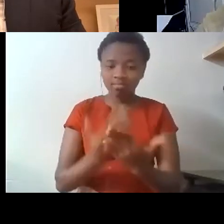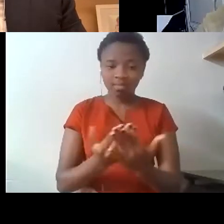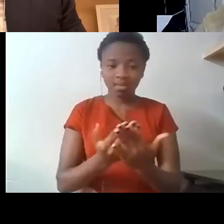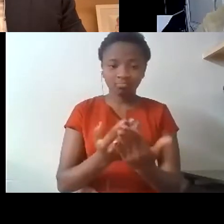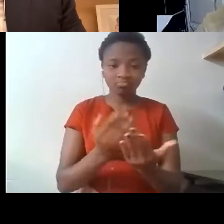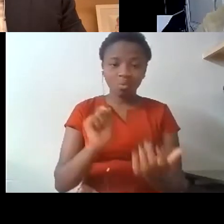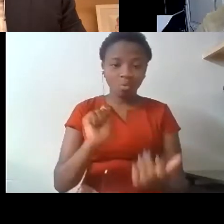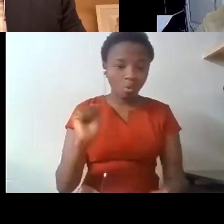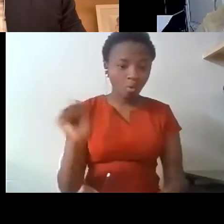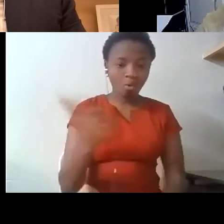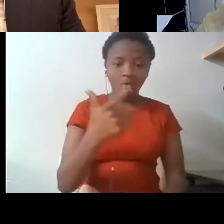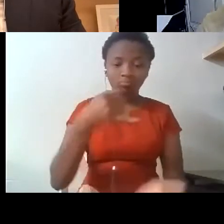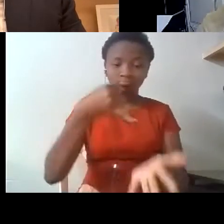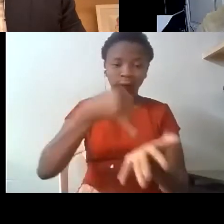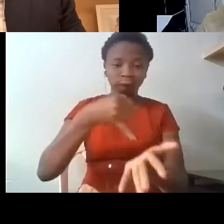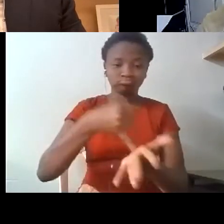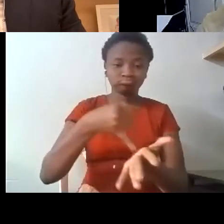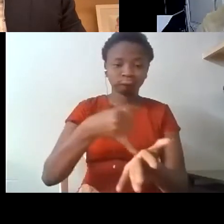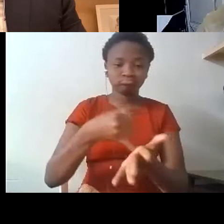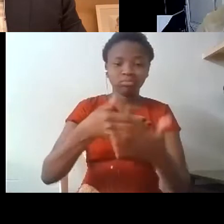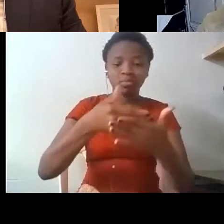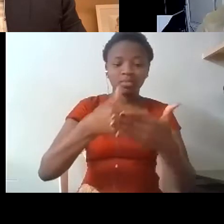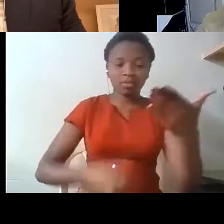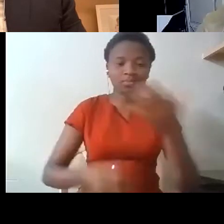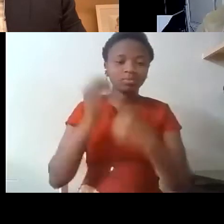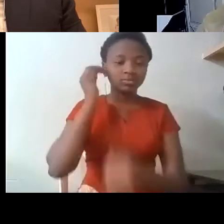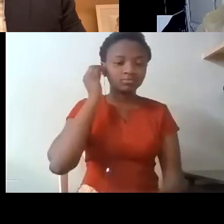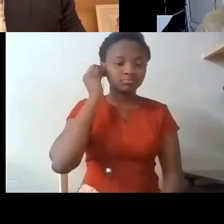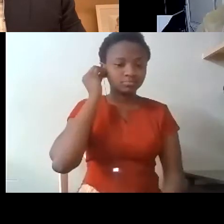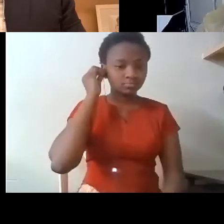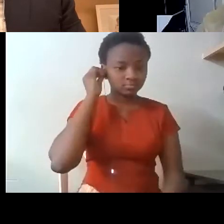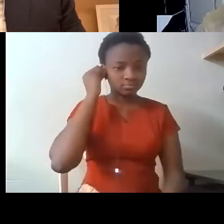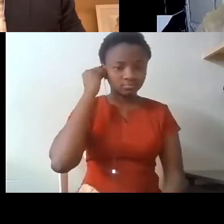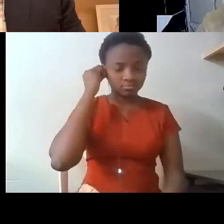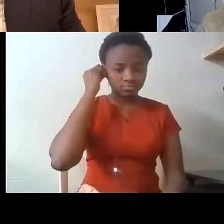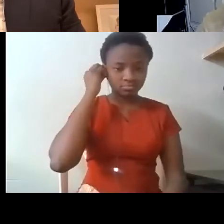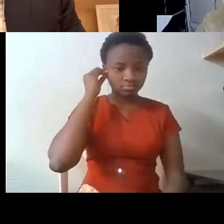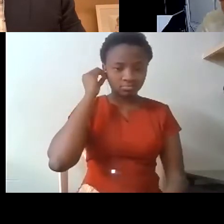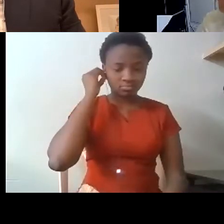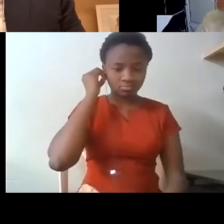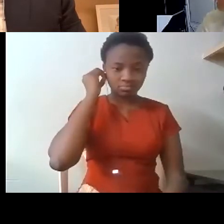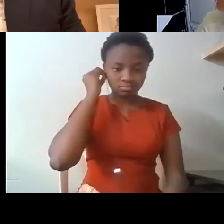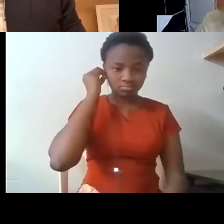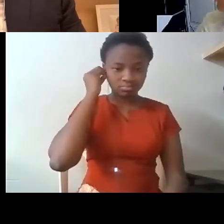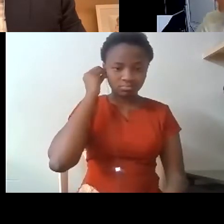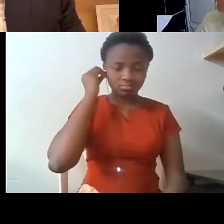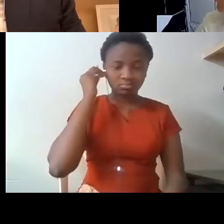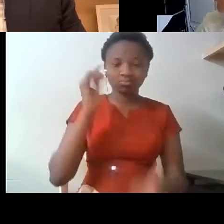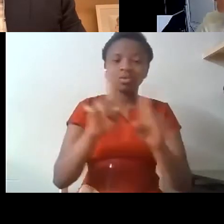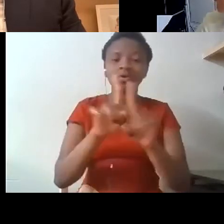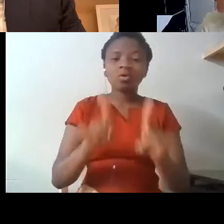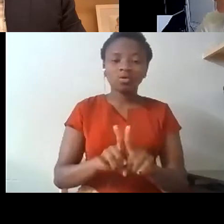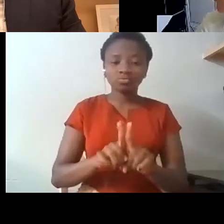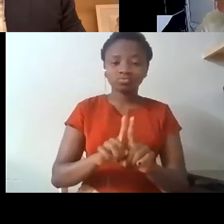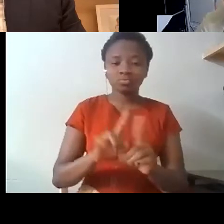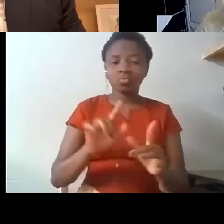who responded to our survey. We have received more than 1,000 responses from more than